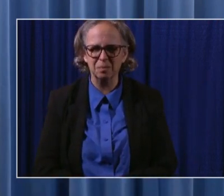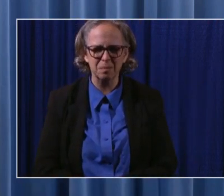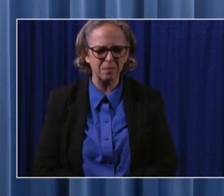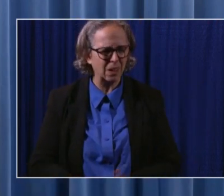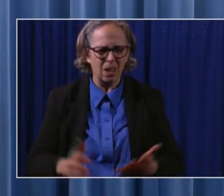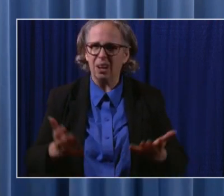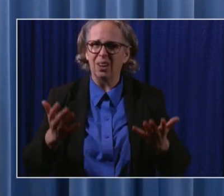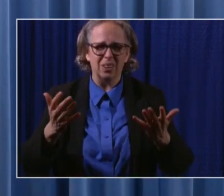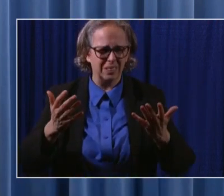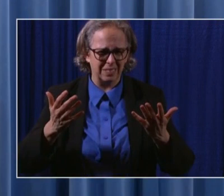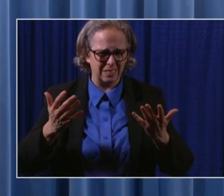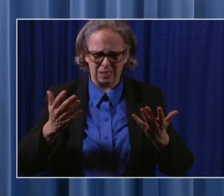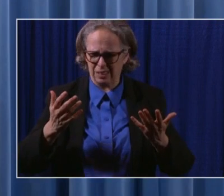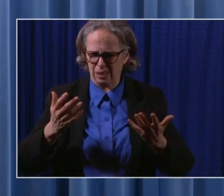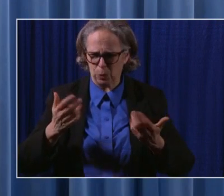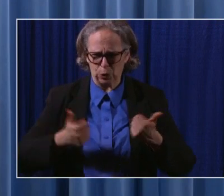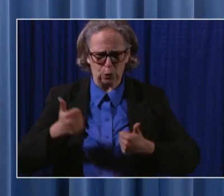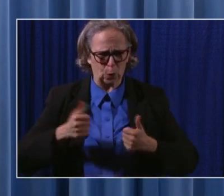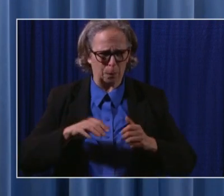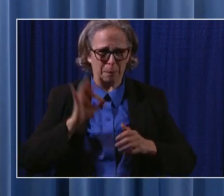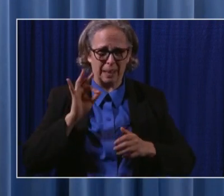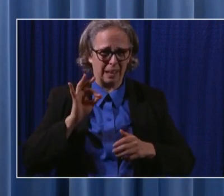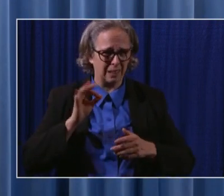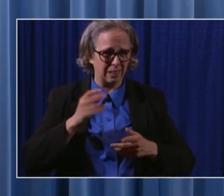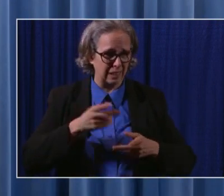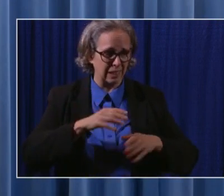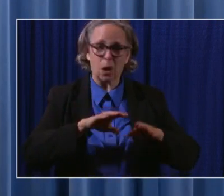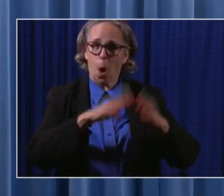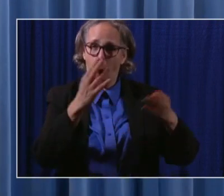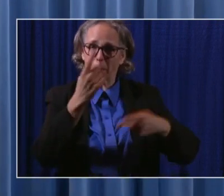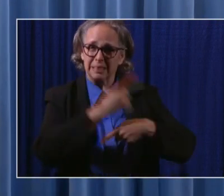that our daycare providers, who do a good job,